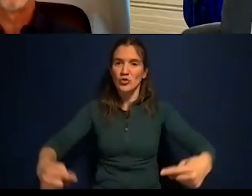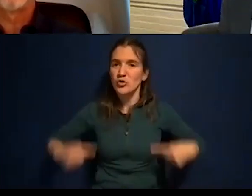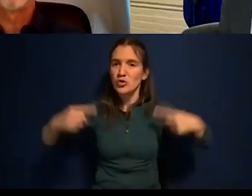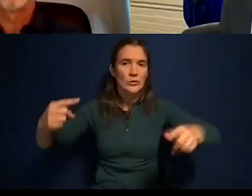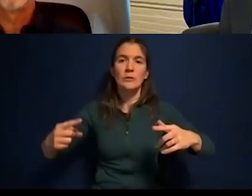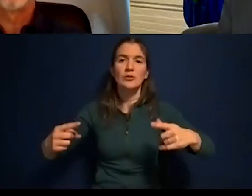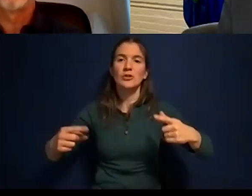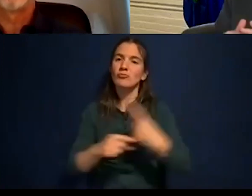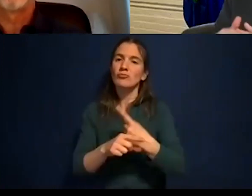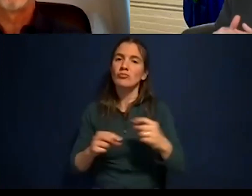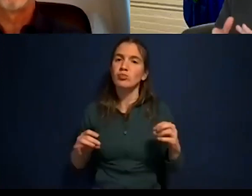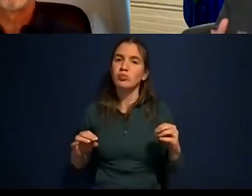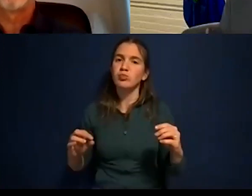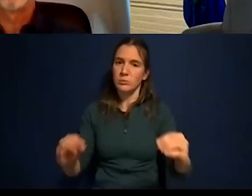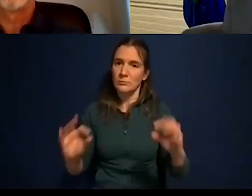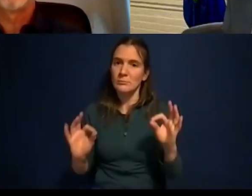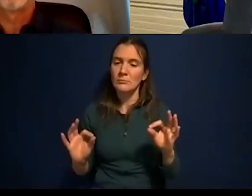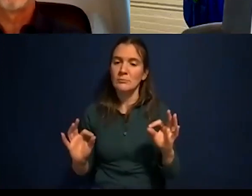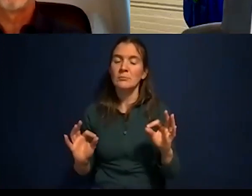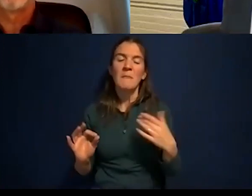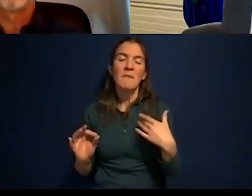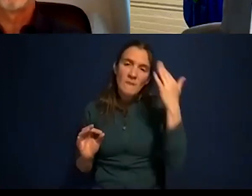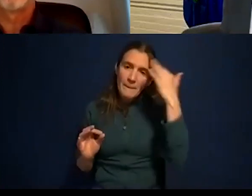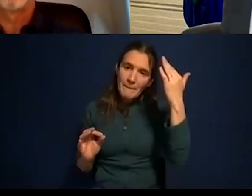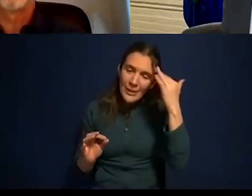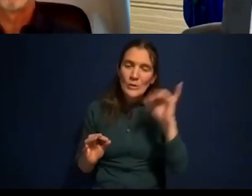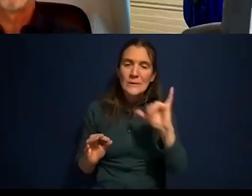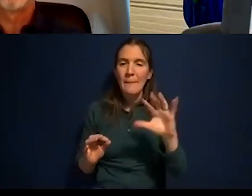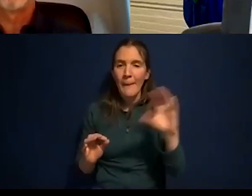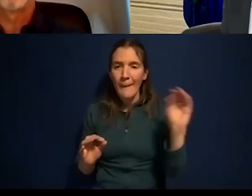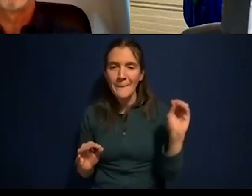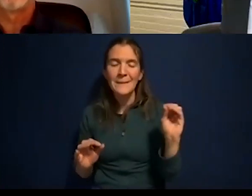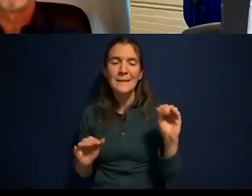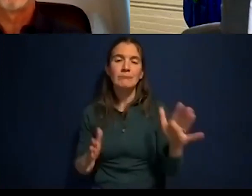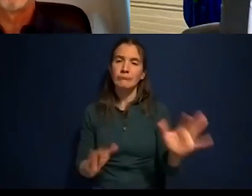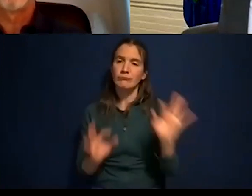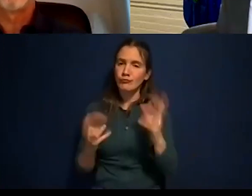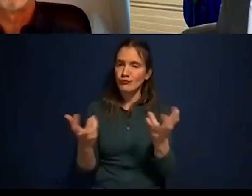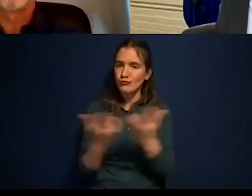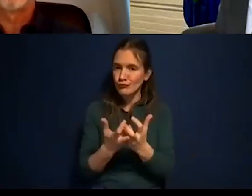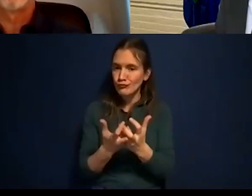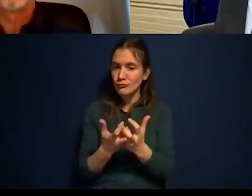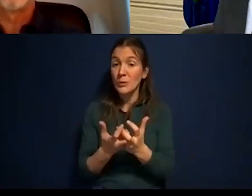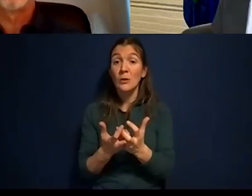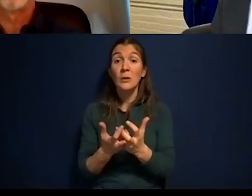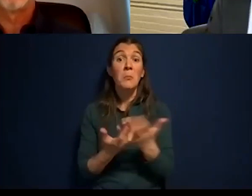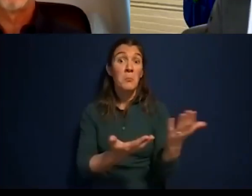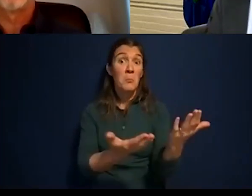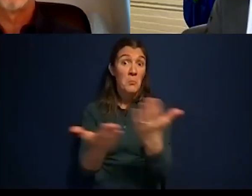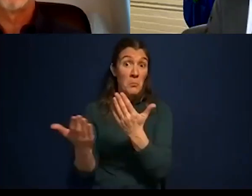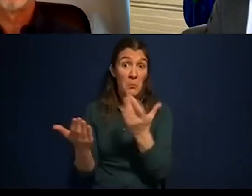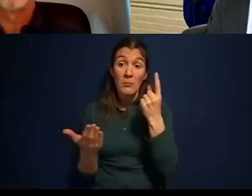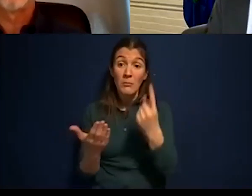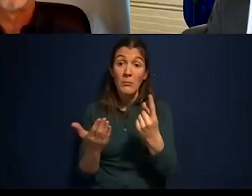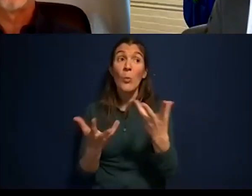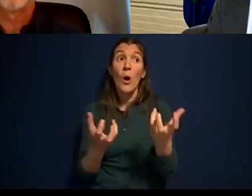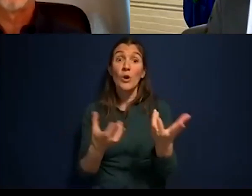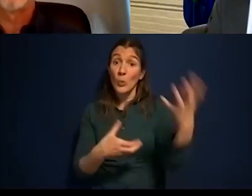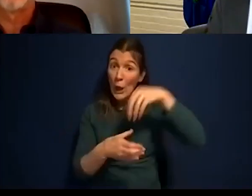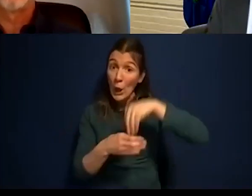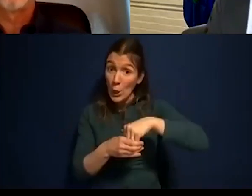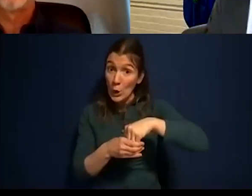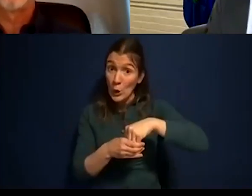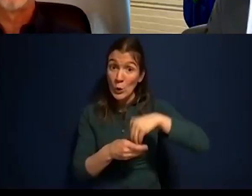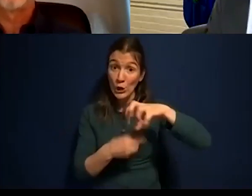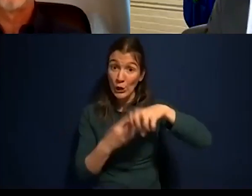our machines are this brand. So we're familiar with them. We've had great luck with them. So we advertised it with the option of including the